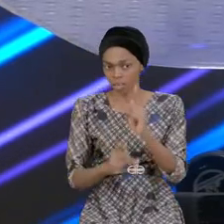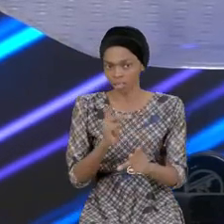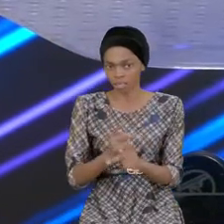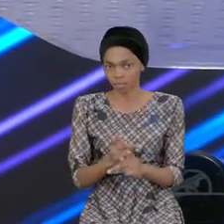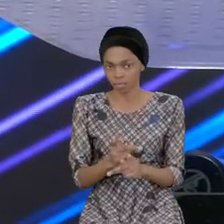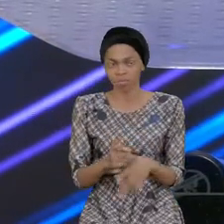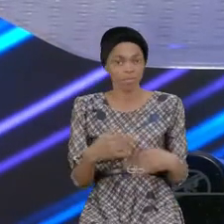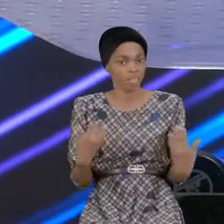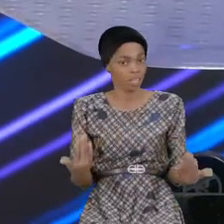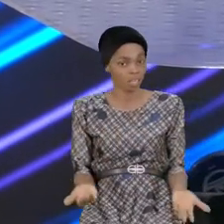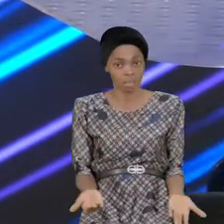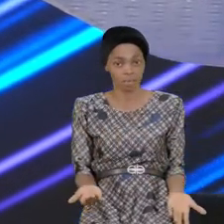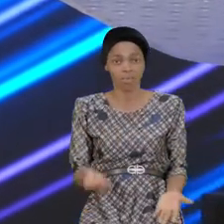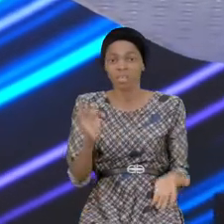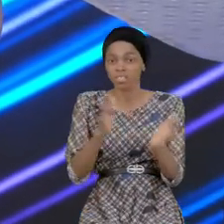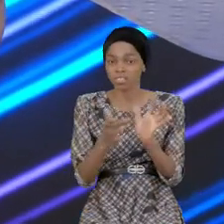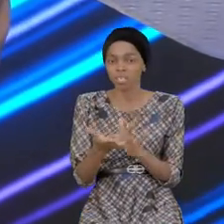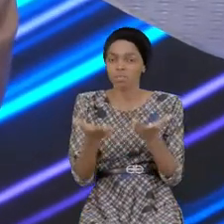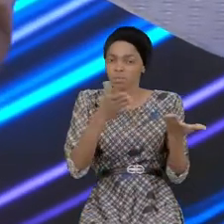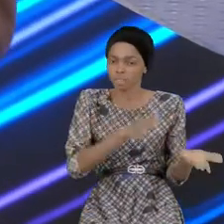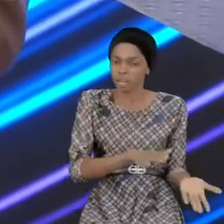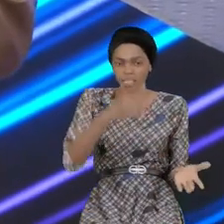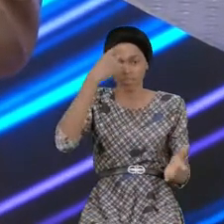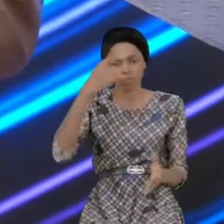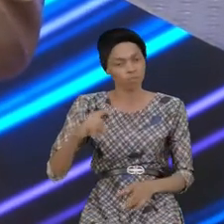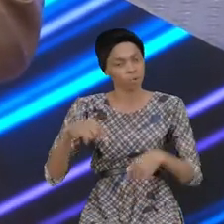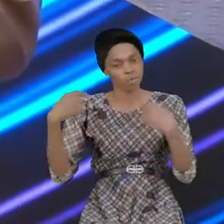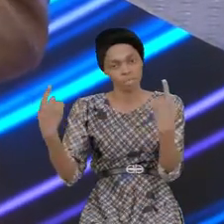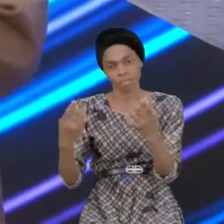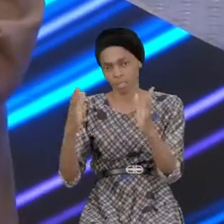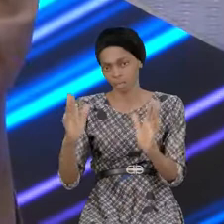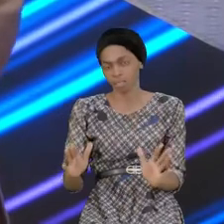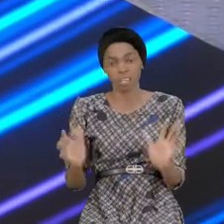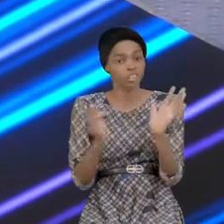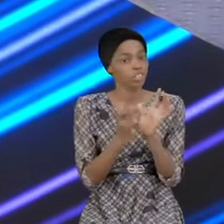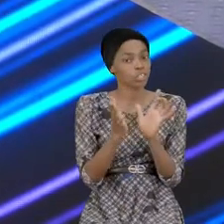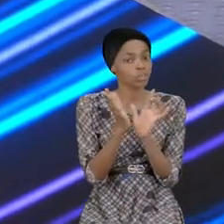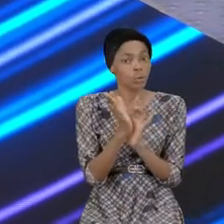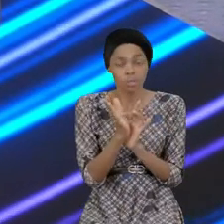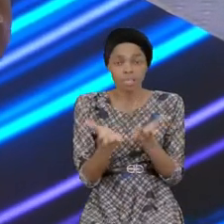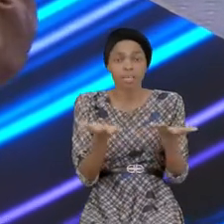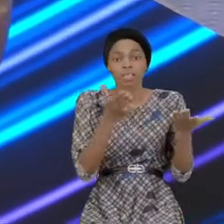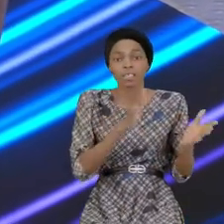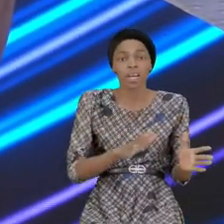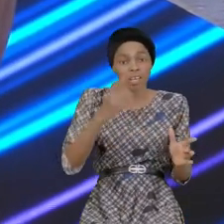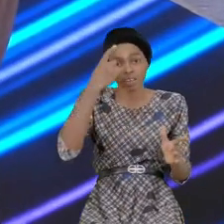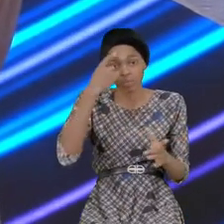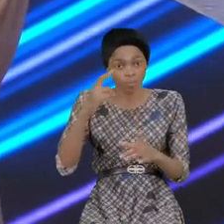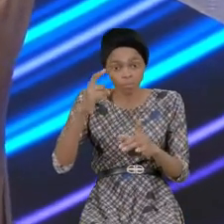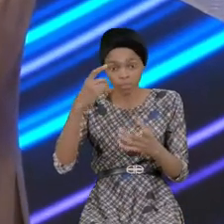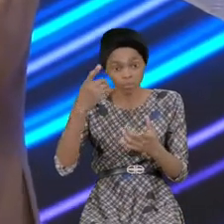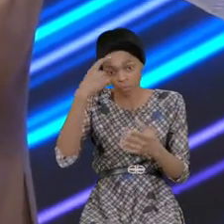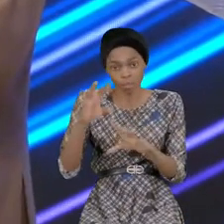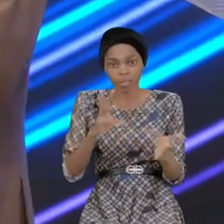to God that Jesus, the Son of God, had to die for them. Therefore, we